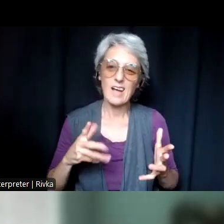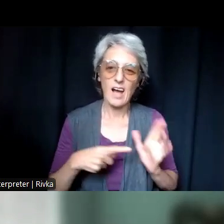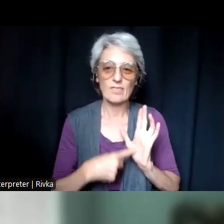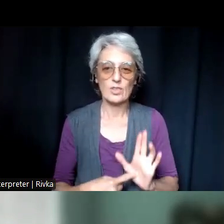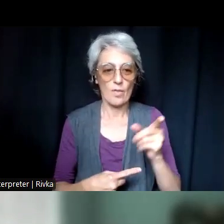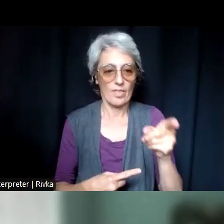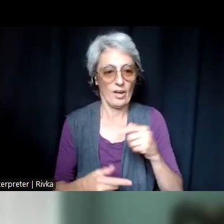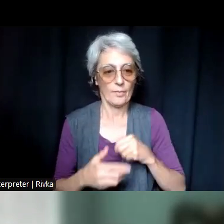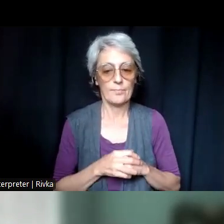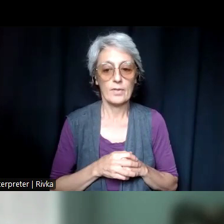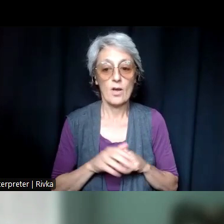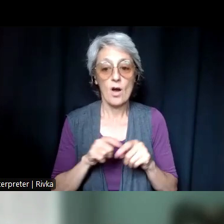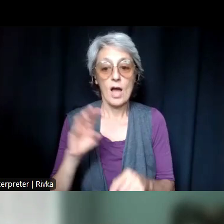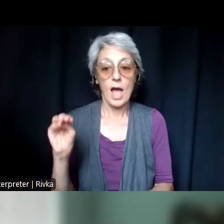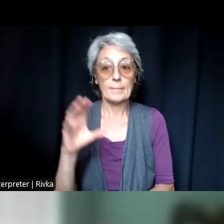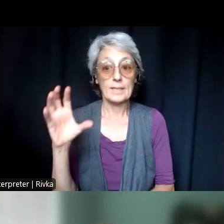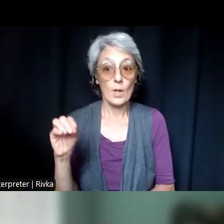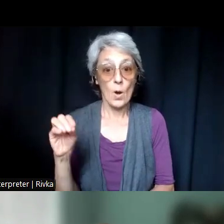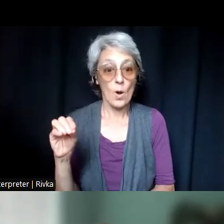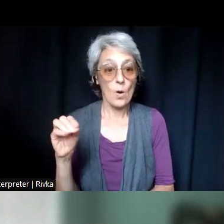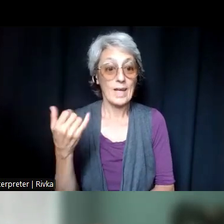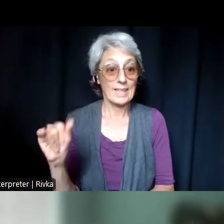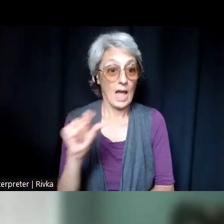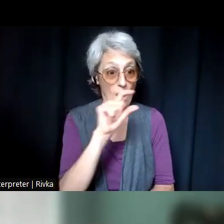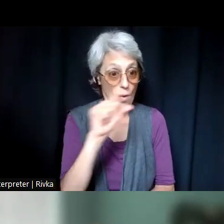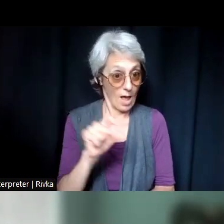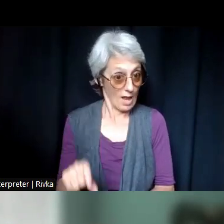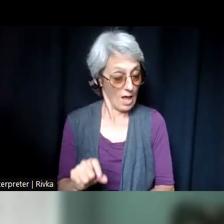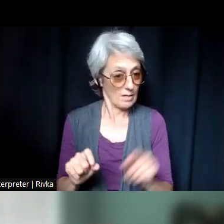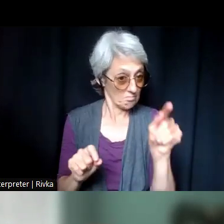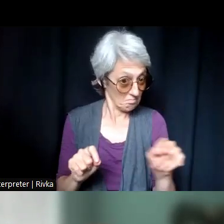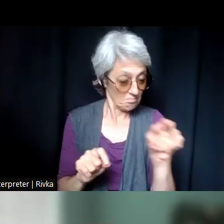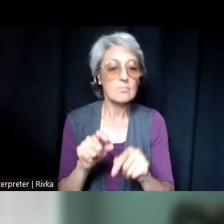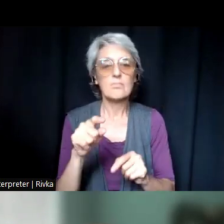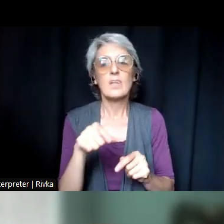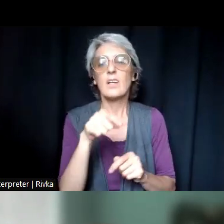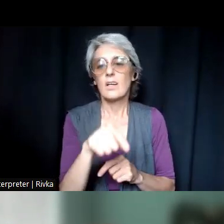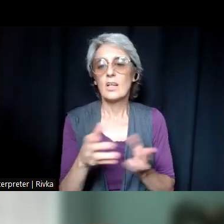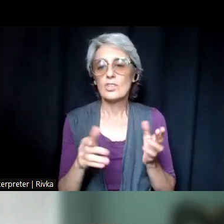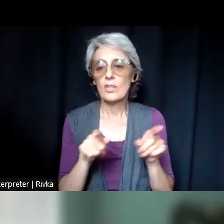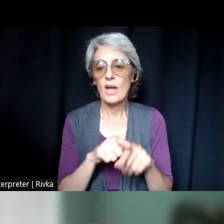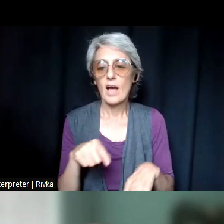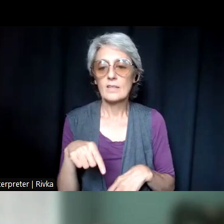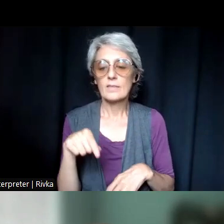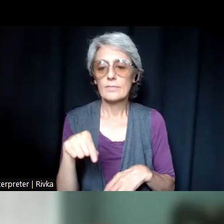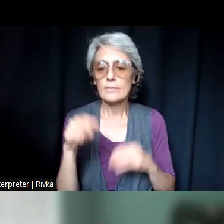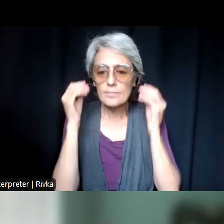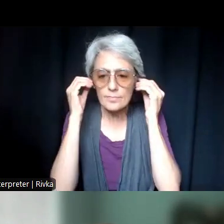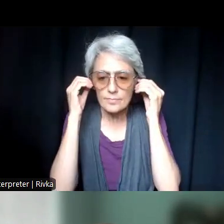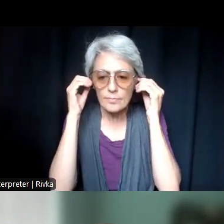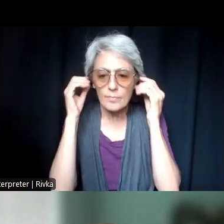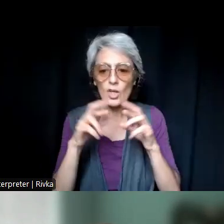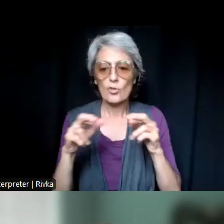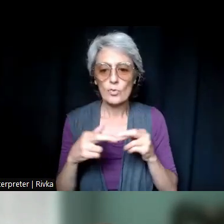the MCOs that are highlighted in yellow are those that serve as both a regional behavioral health agreement and as